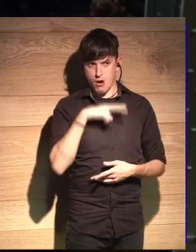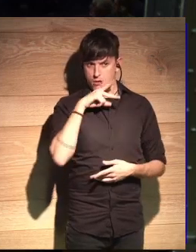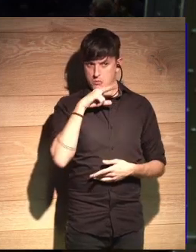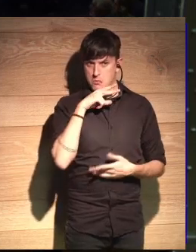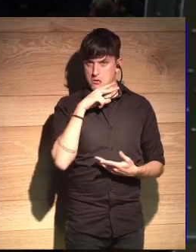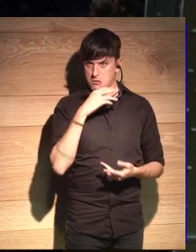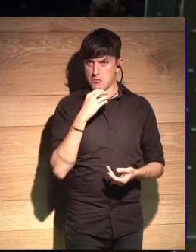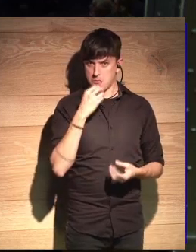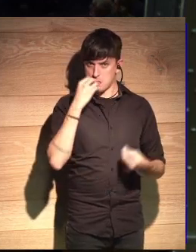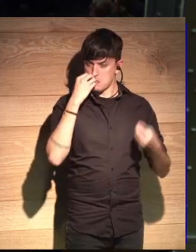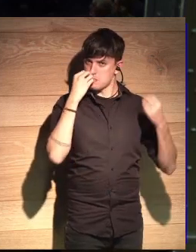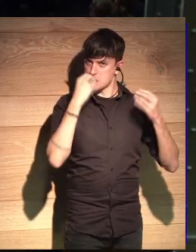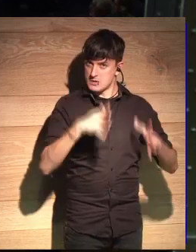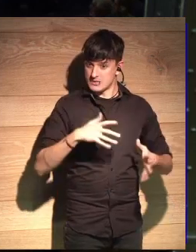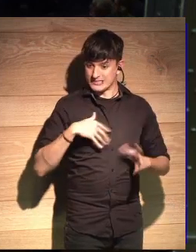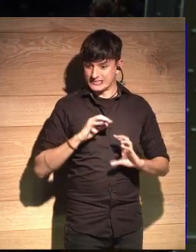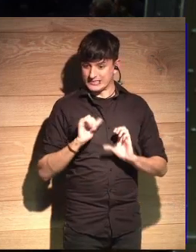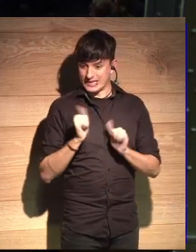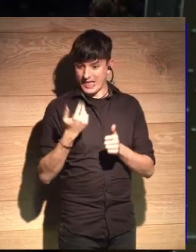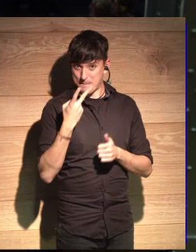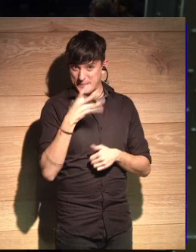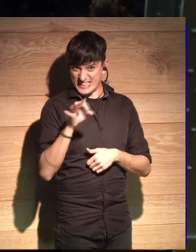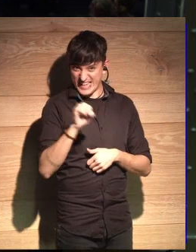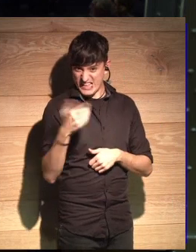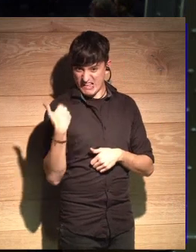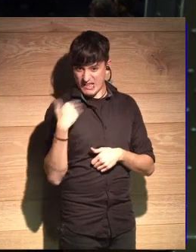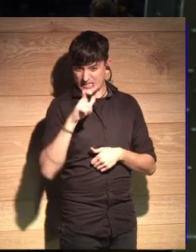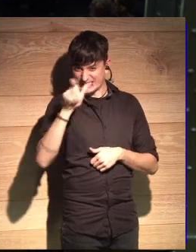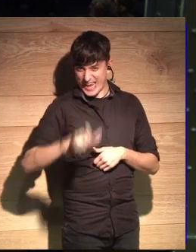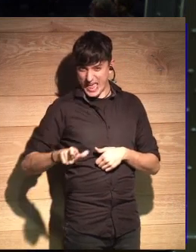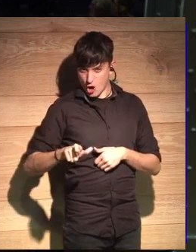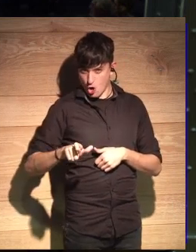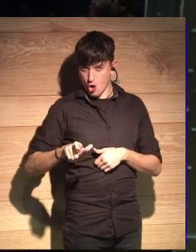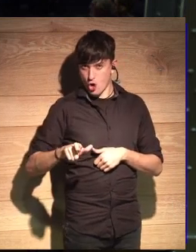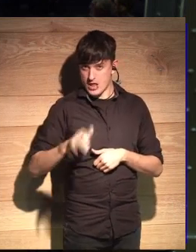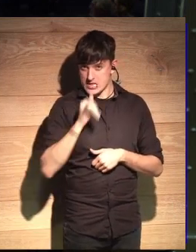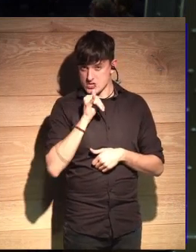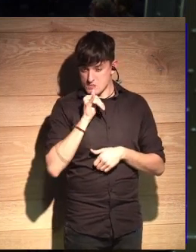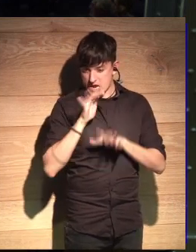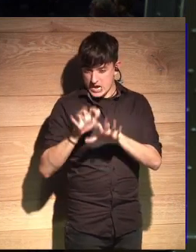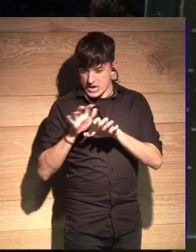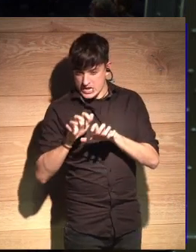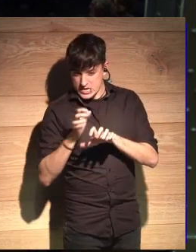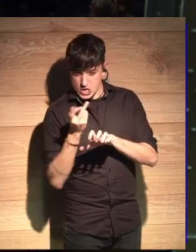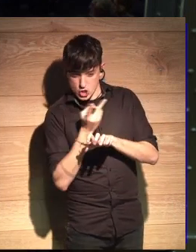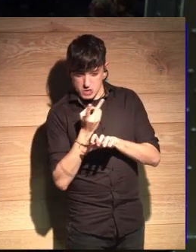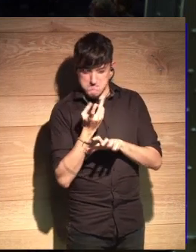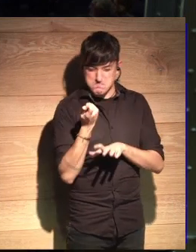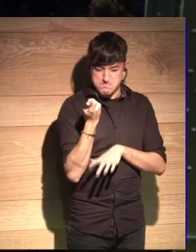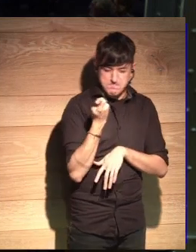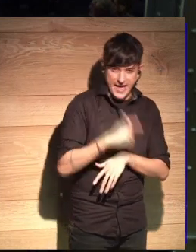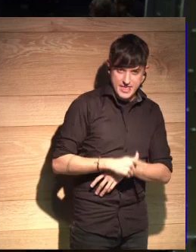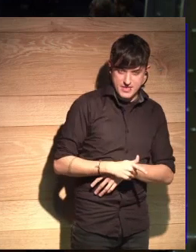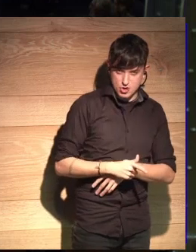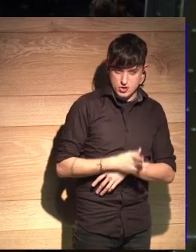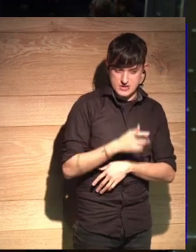learn Italian 20 years ago. And Italian and Spanish are too similar to each other, so I had to